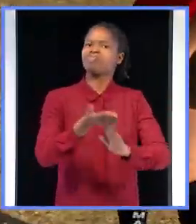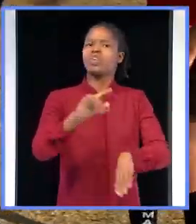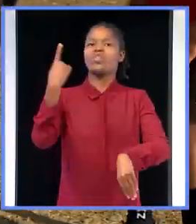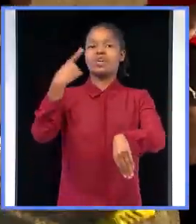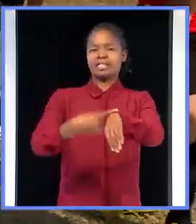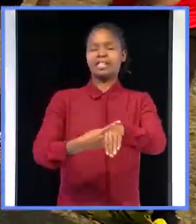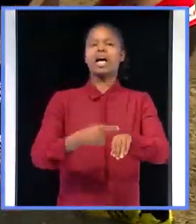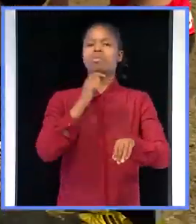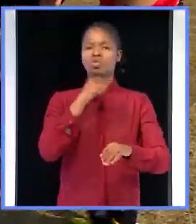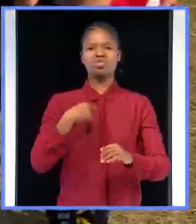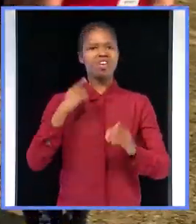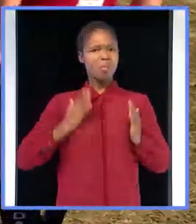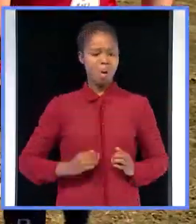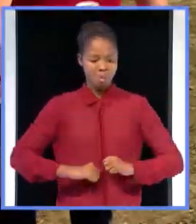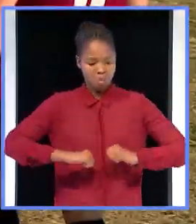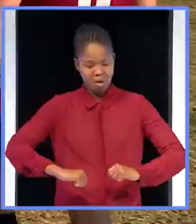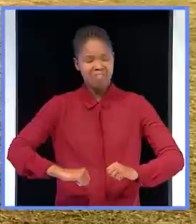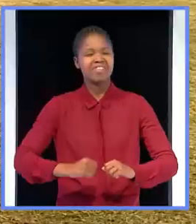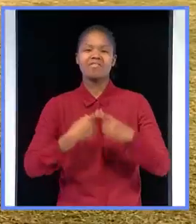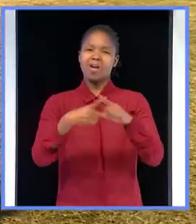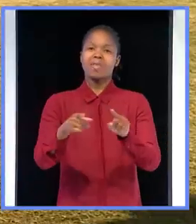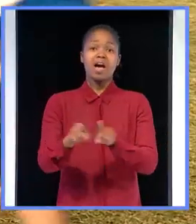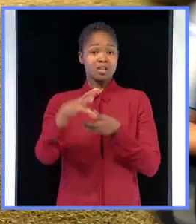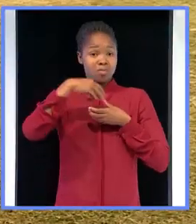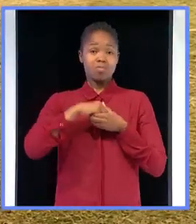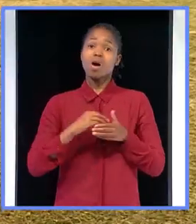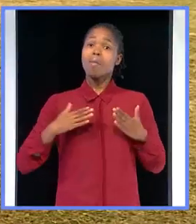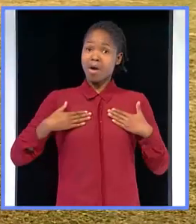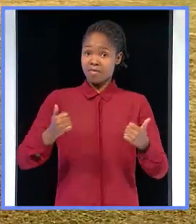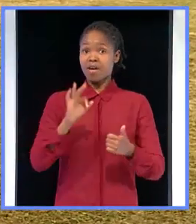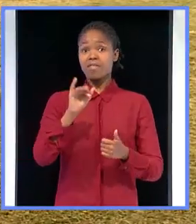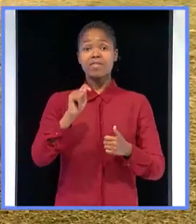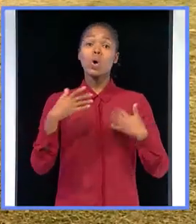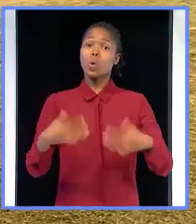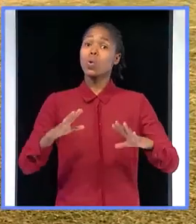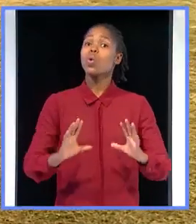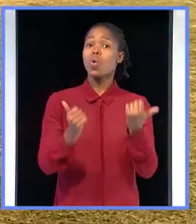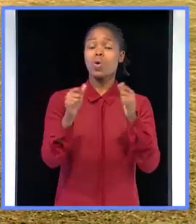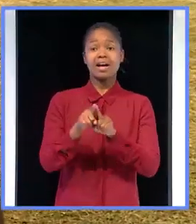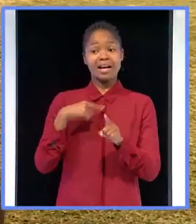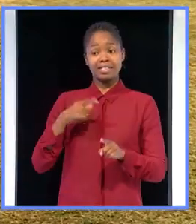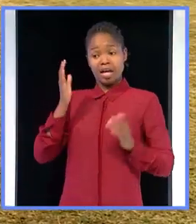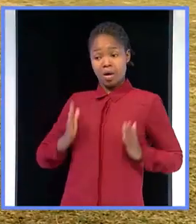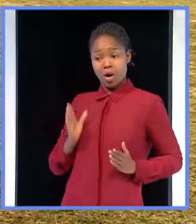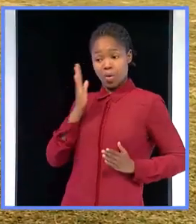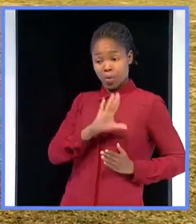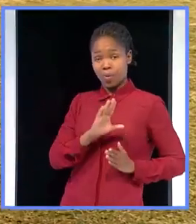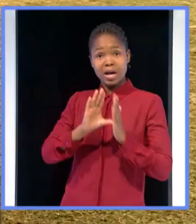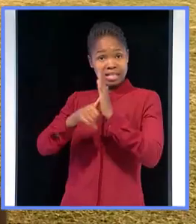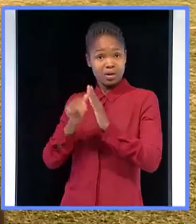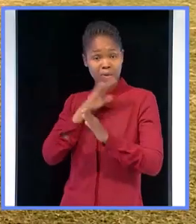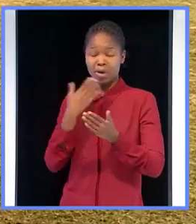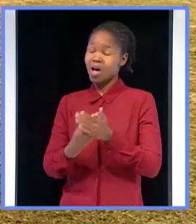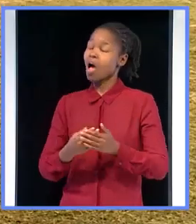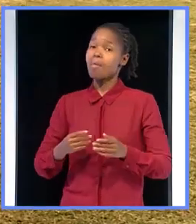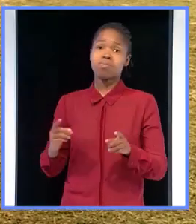little bit fat, but I promise you, I'm practicing a lot. Because remember, I must practice twice as hard to get in a team. For the guy who's got no